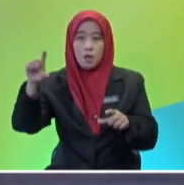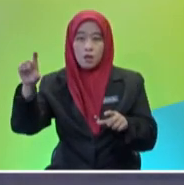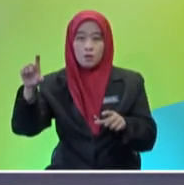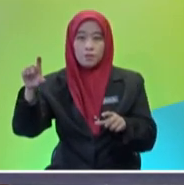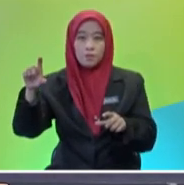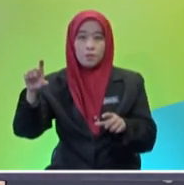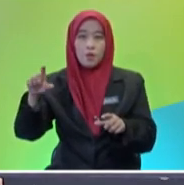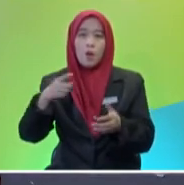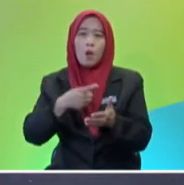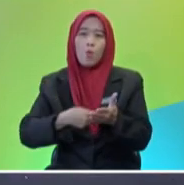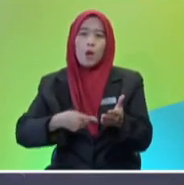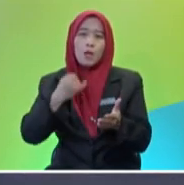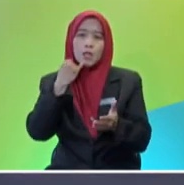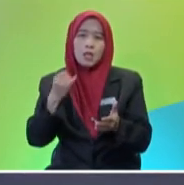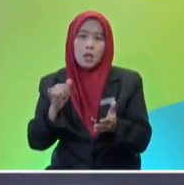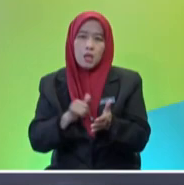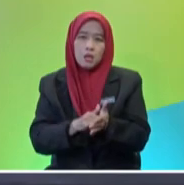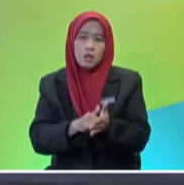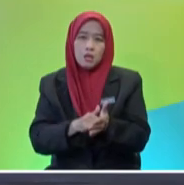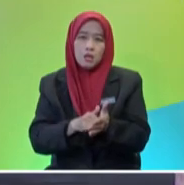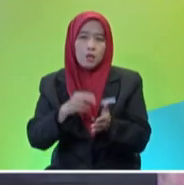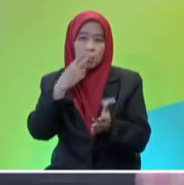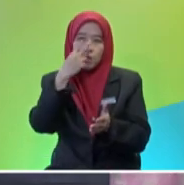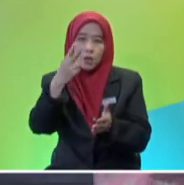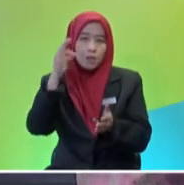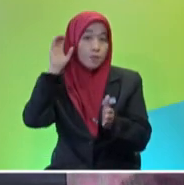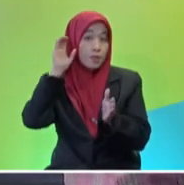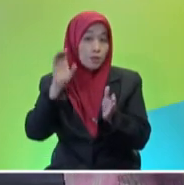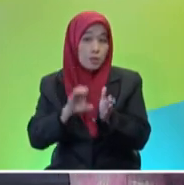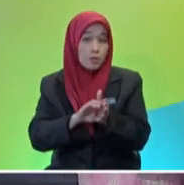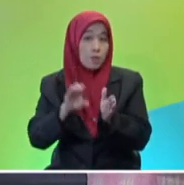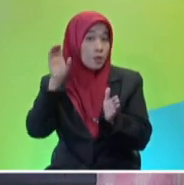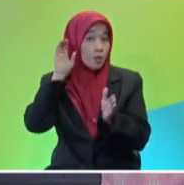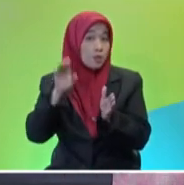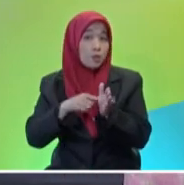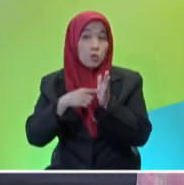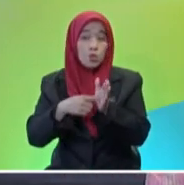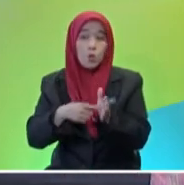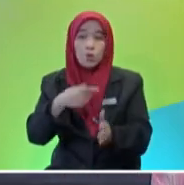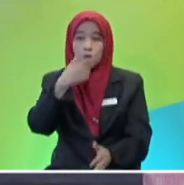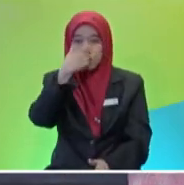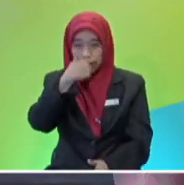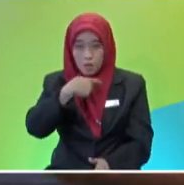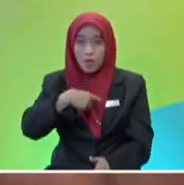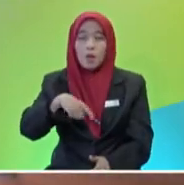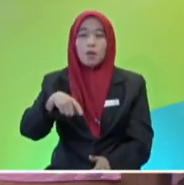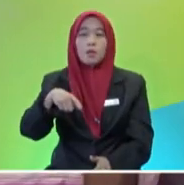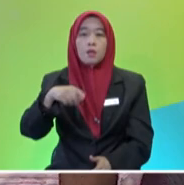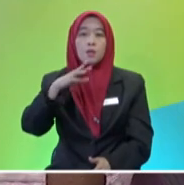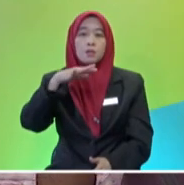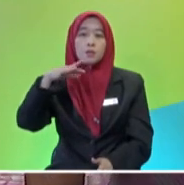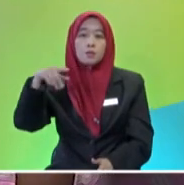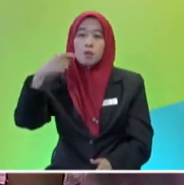what is that, Shafika? Look at the picture. The picture shows he's sad. Sad. Okay. Can you spell sad for